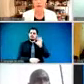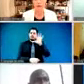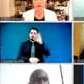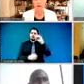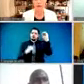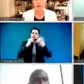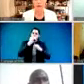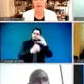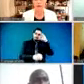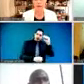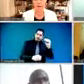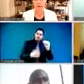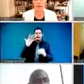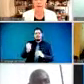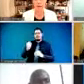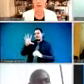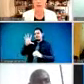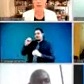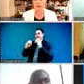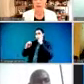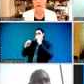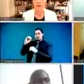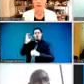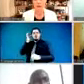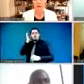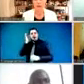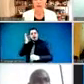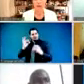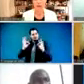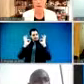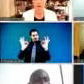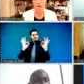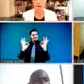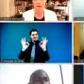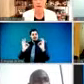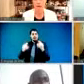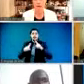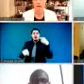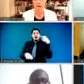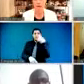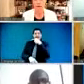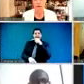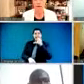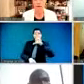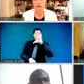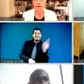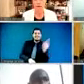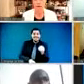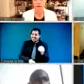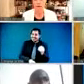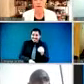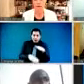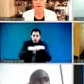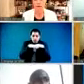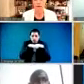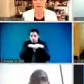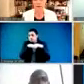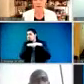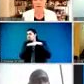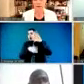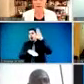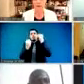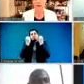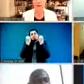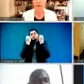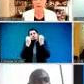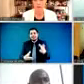is a male dominant because men have the money, they can own media houses and they can